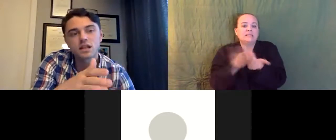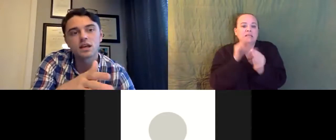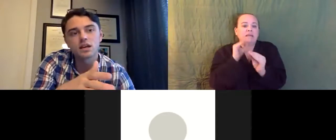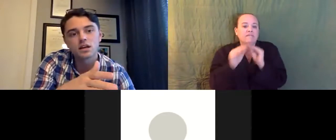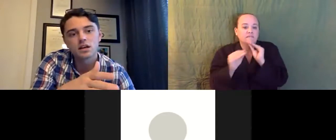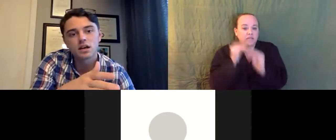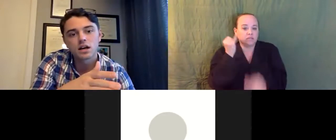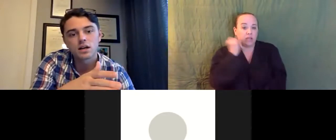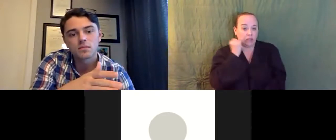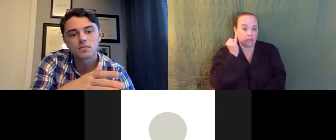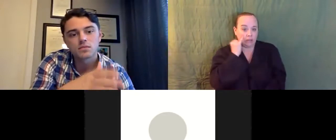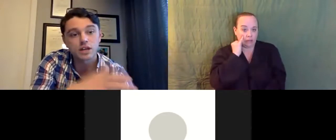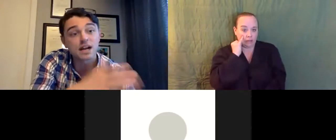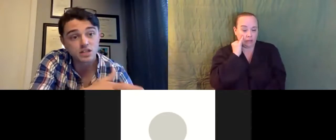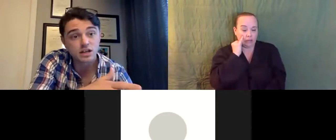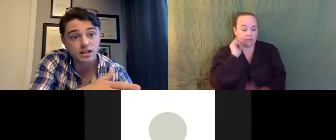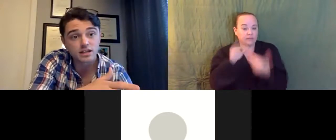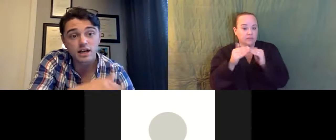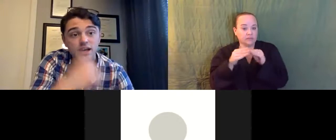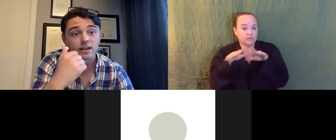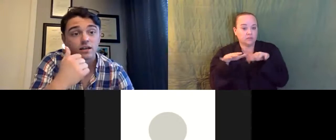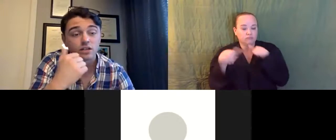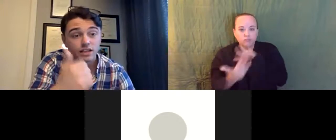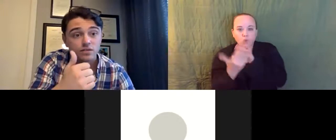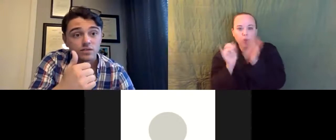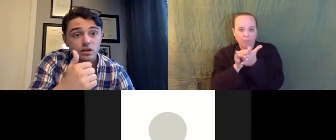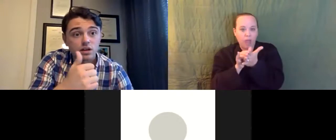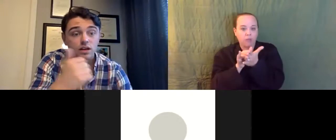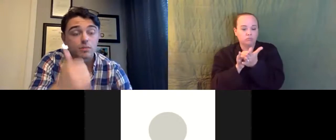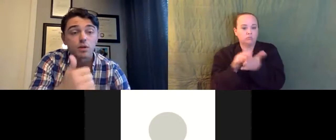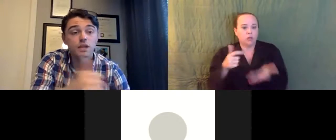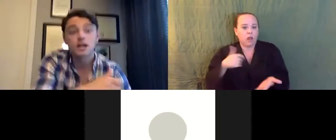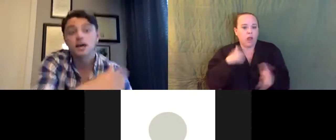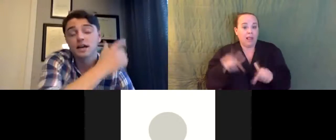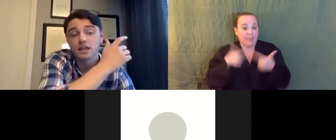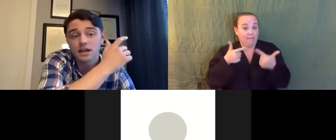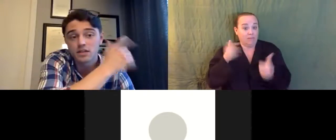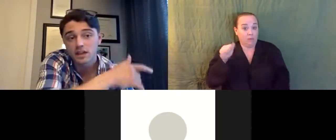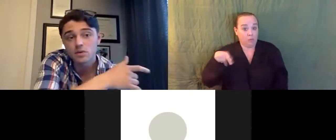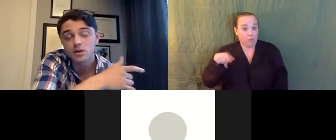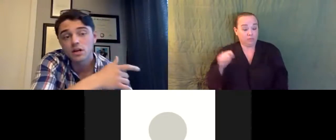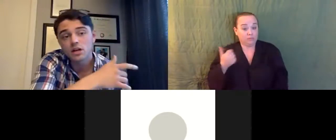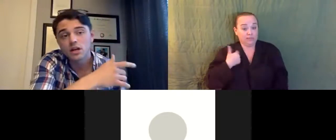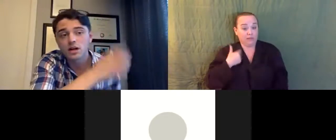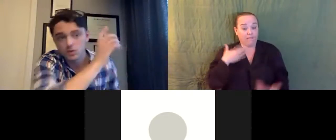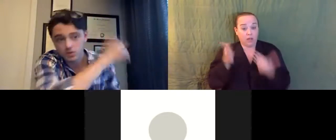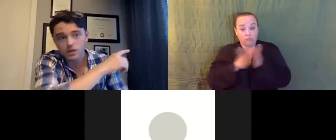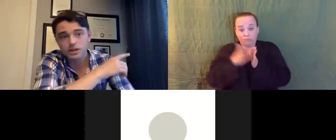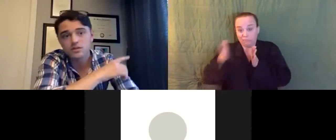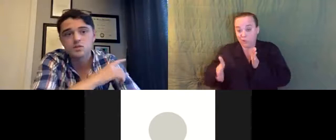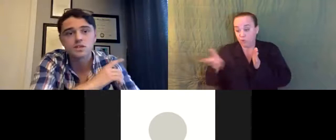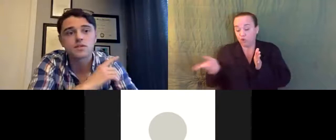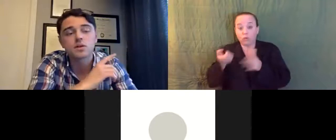the city took action on it. I live in an apartment. I have a neighbor who is